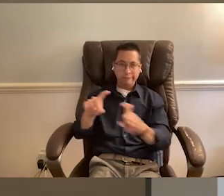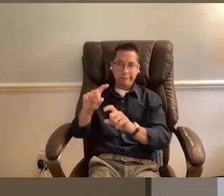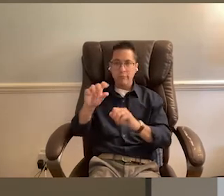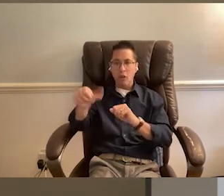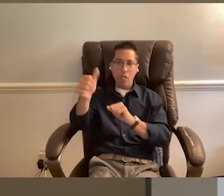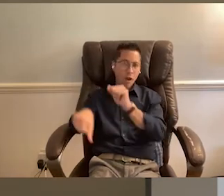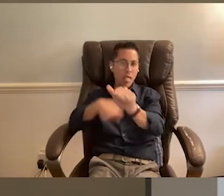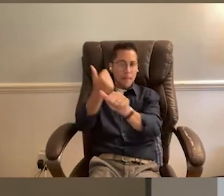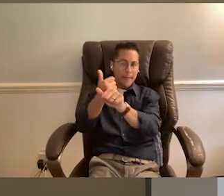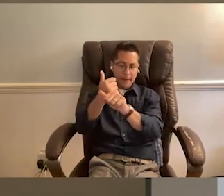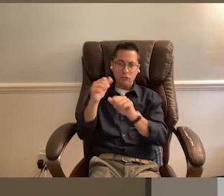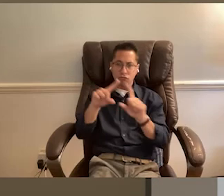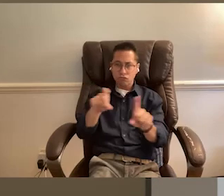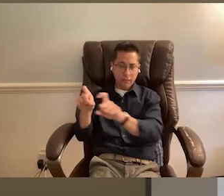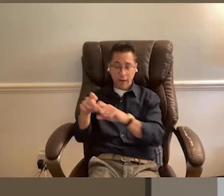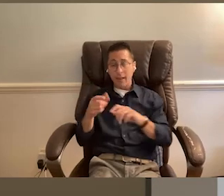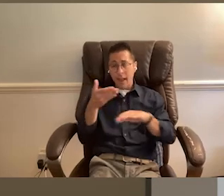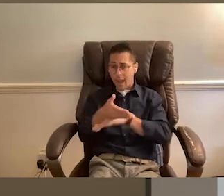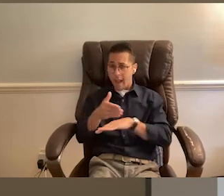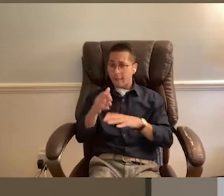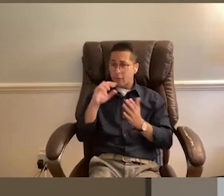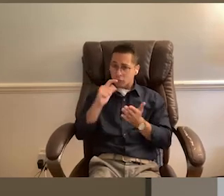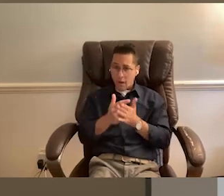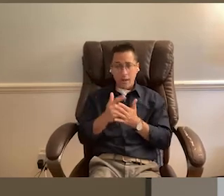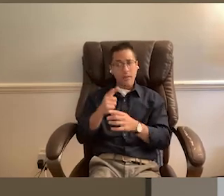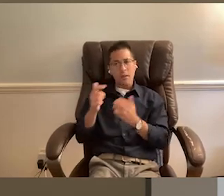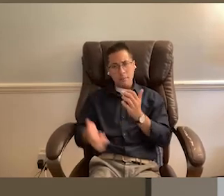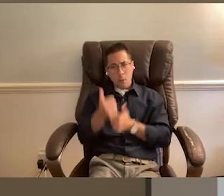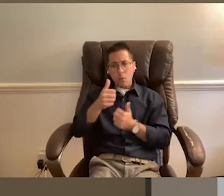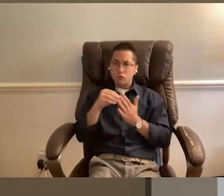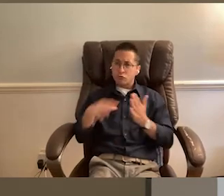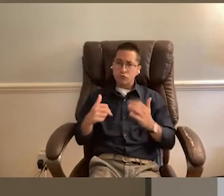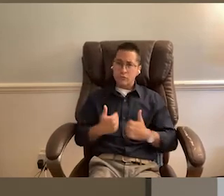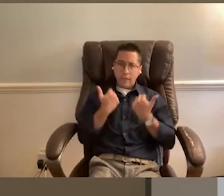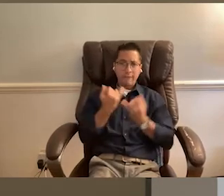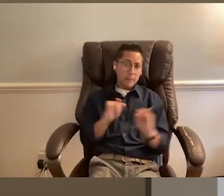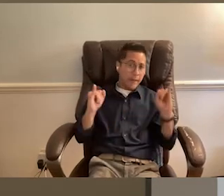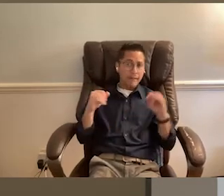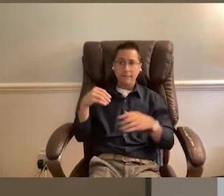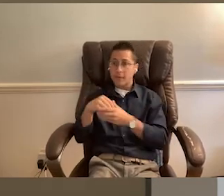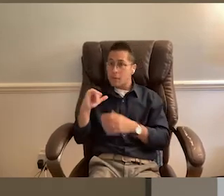Last time we really did a survey about this, 75% of our students were employed after graduating from OCT.